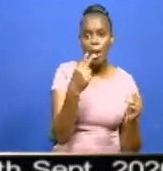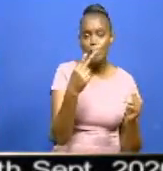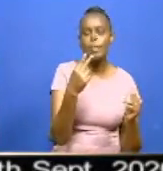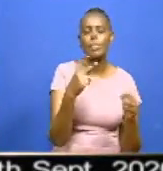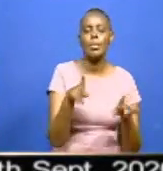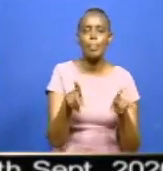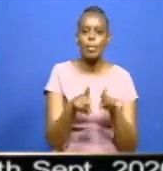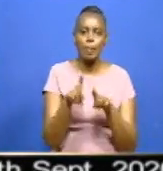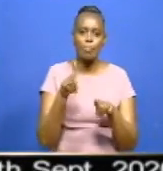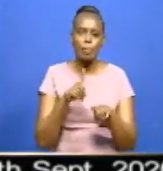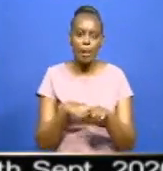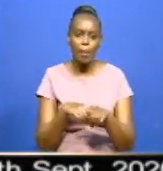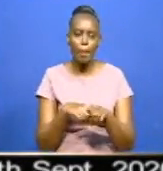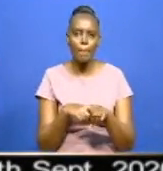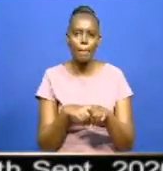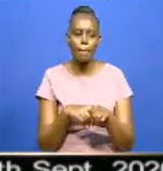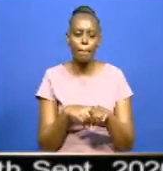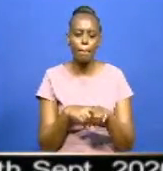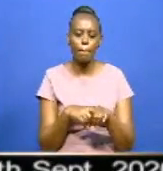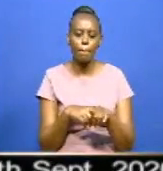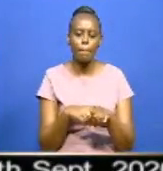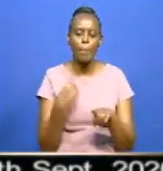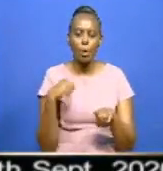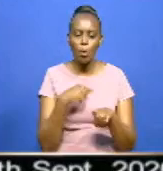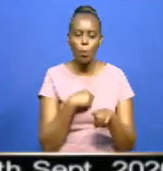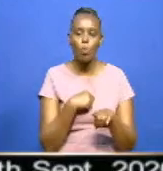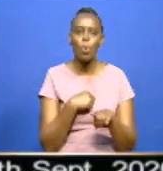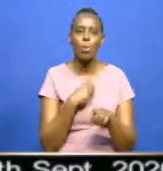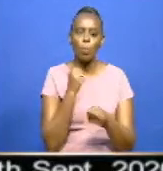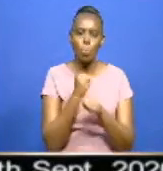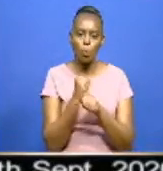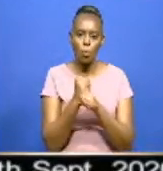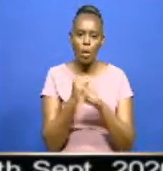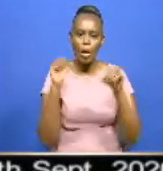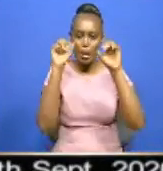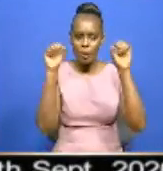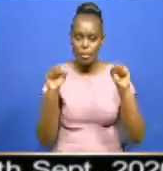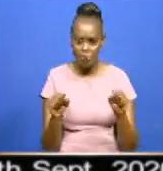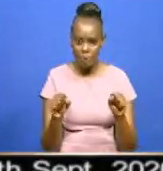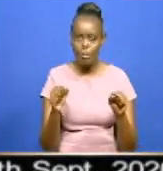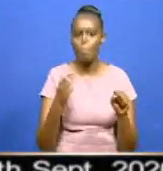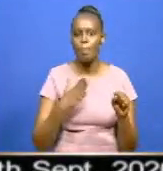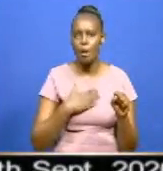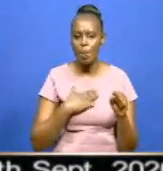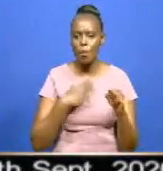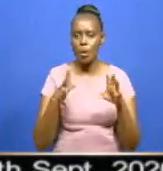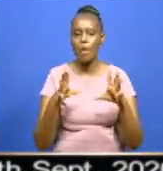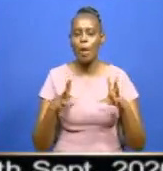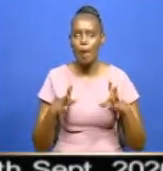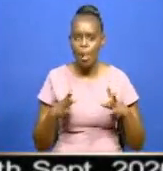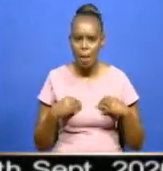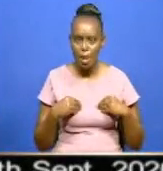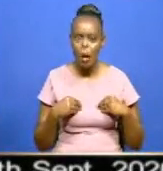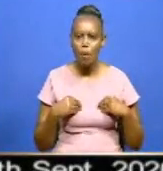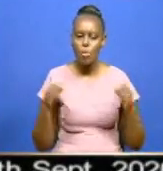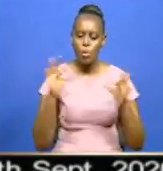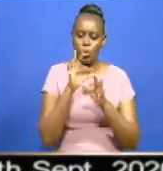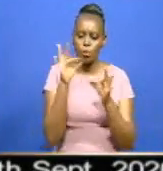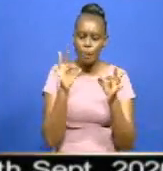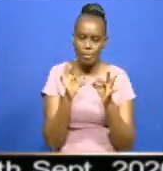Mr. Speaker, that we work in our systems to allow,